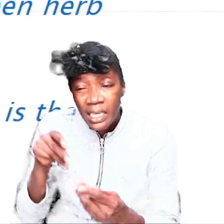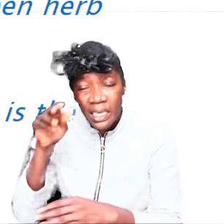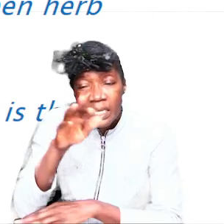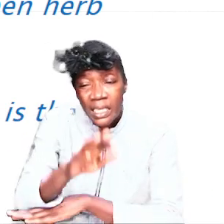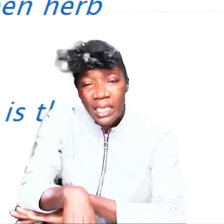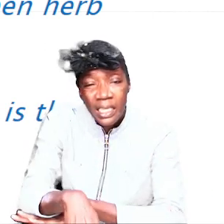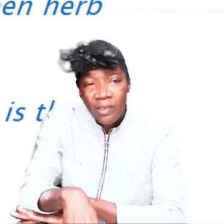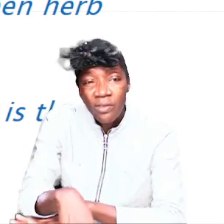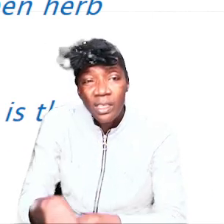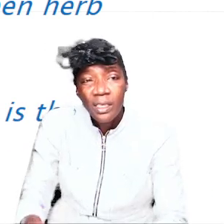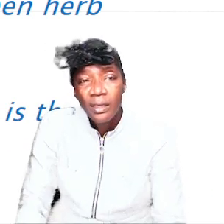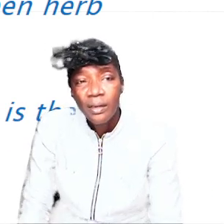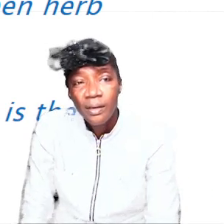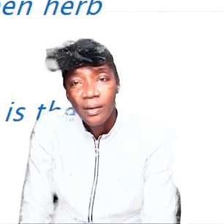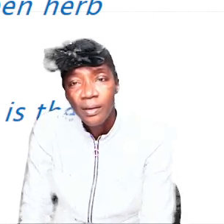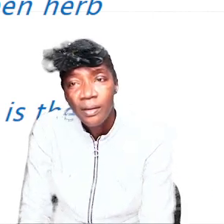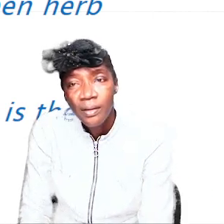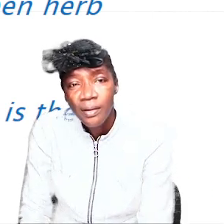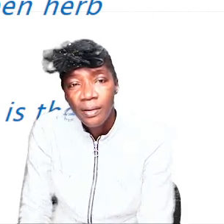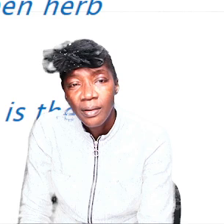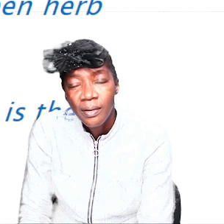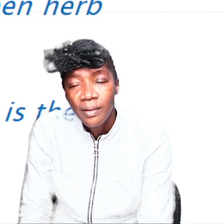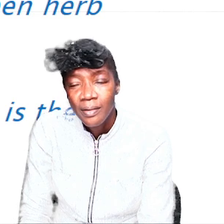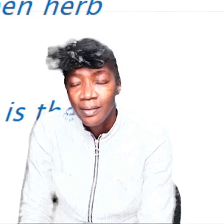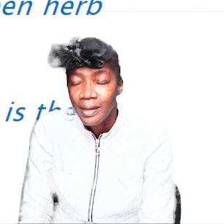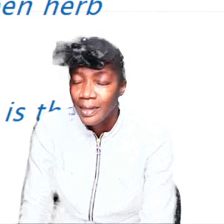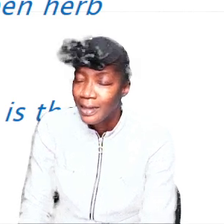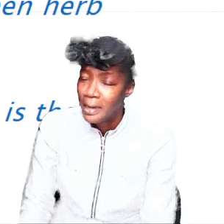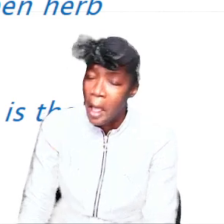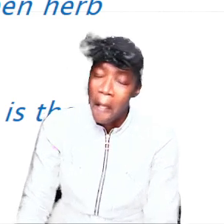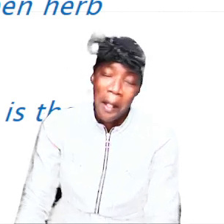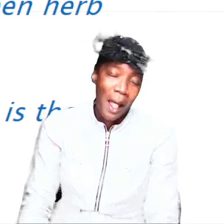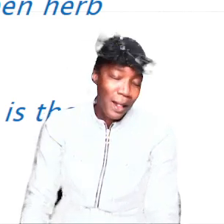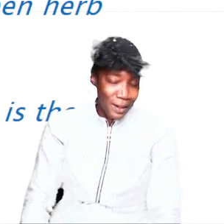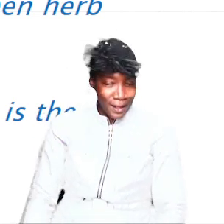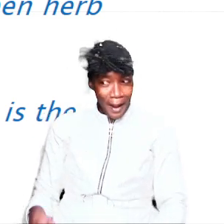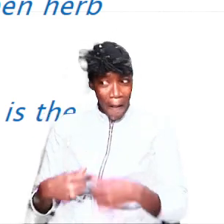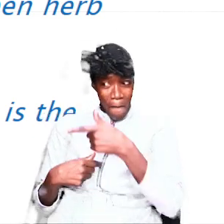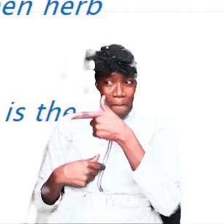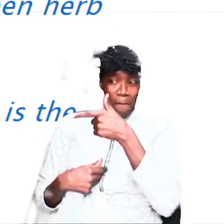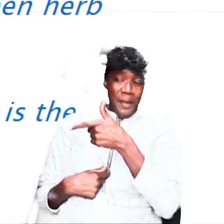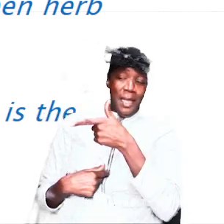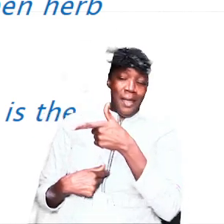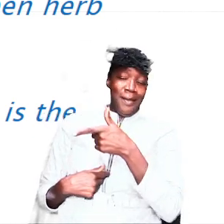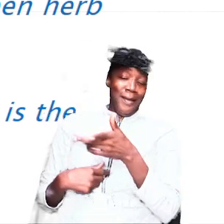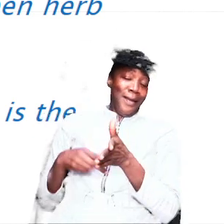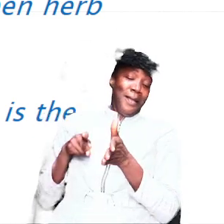until I am avenged.